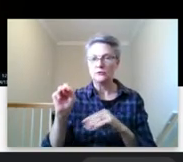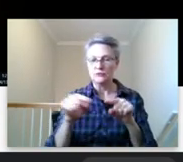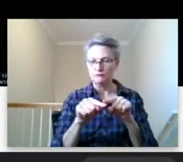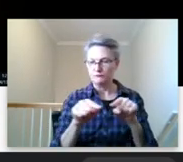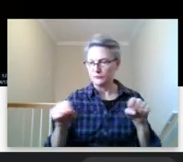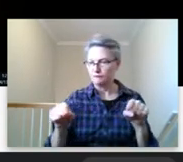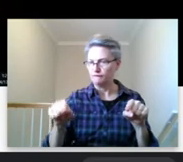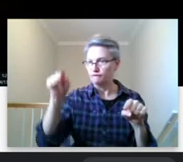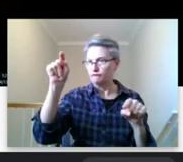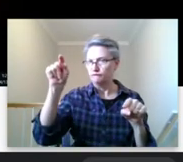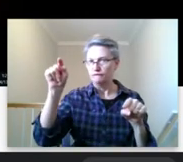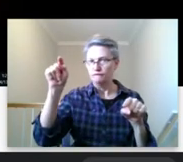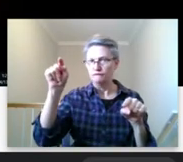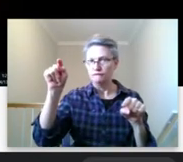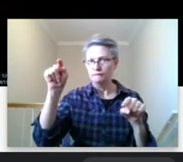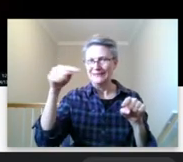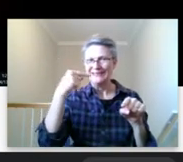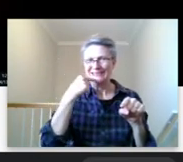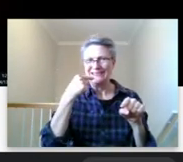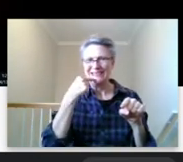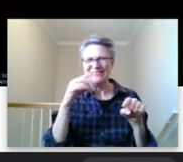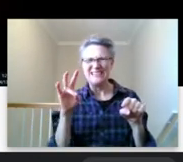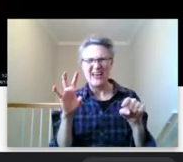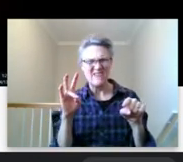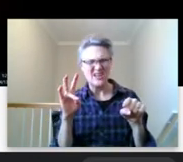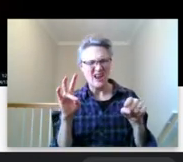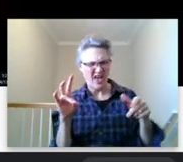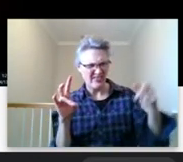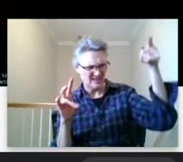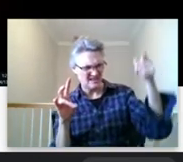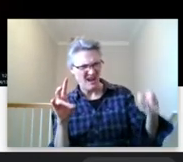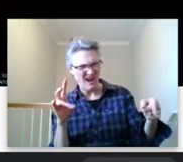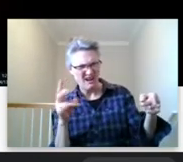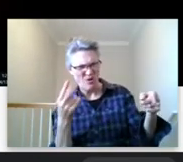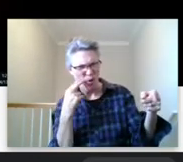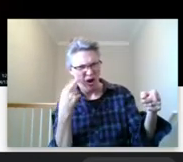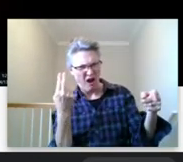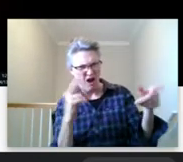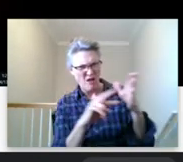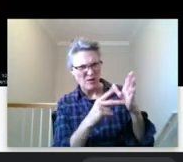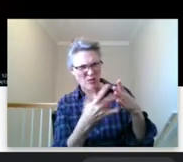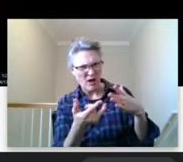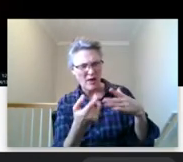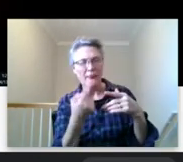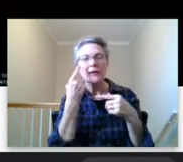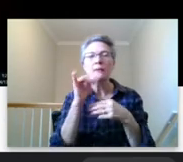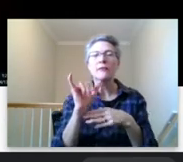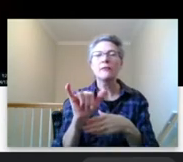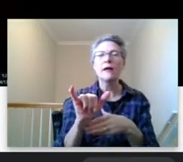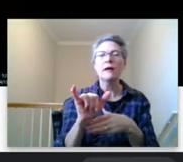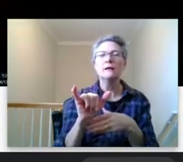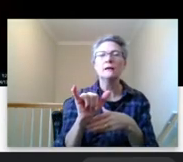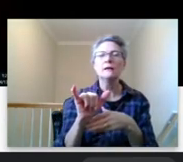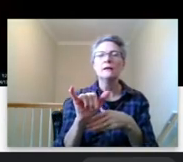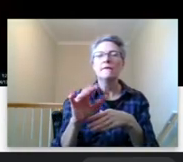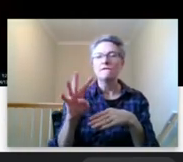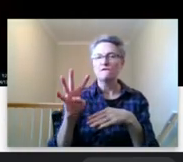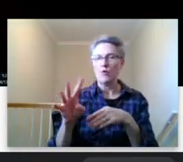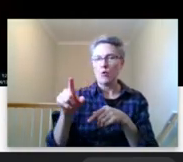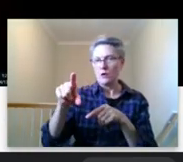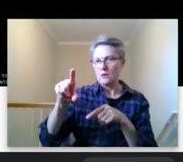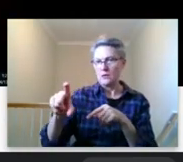thinking, wait, Ms. Sharma, it actually says 7 meters over here. But think about that. Does that make sense? If we